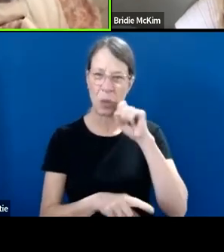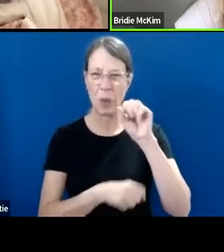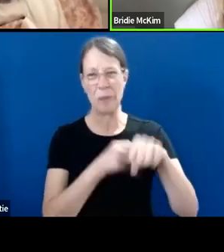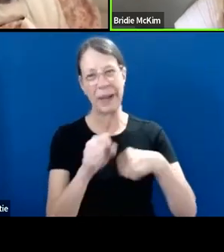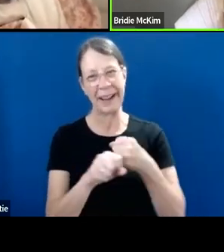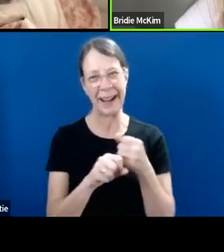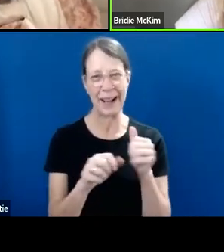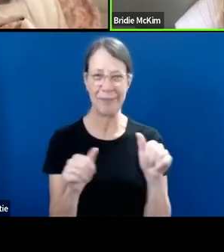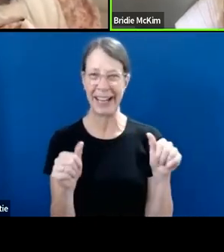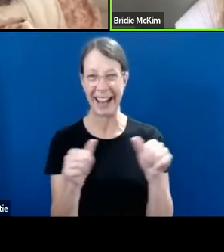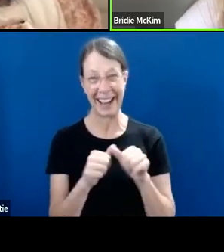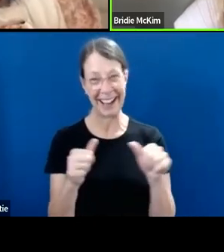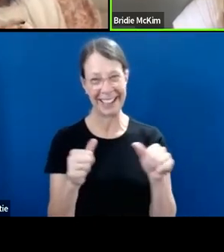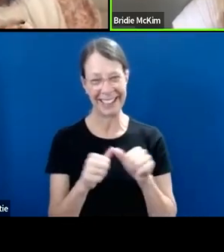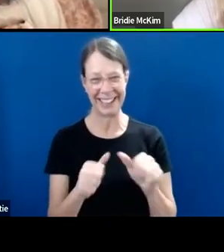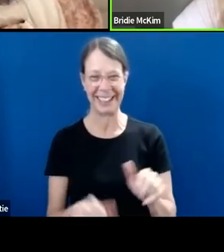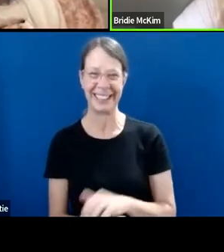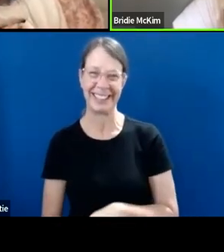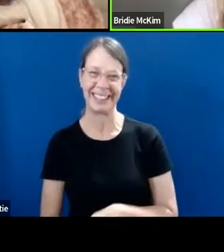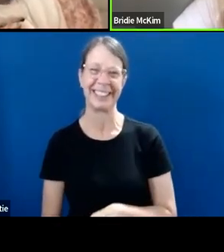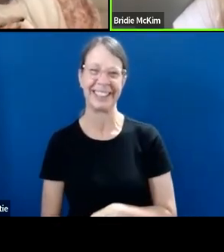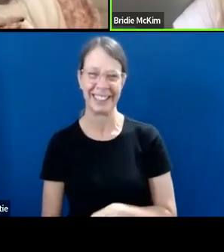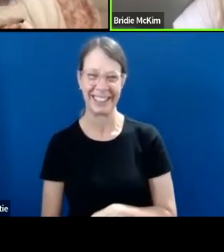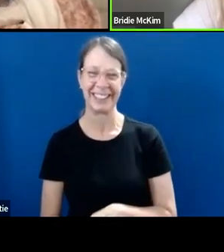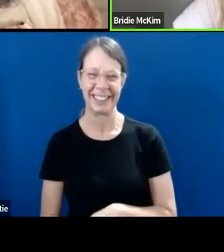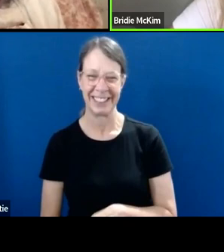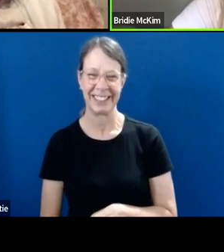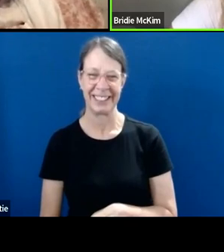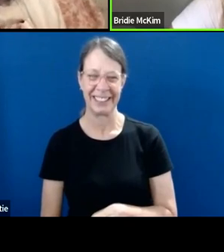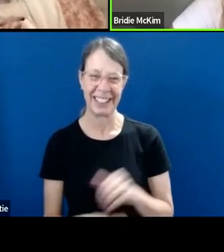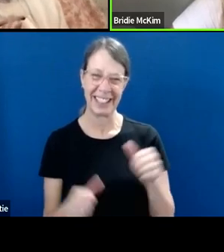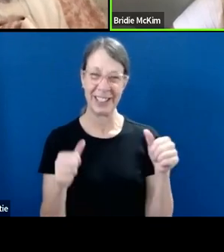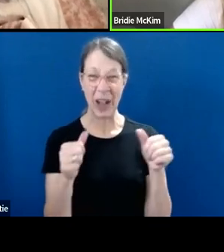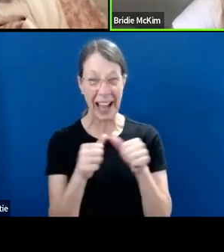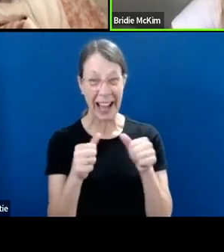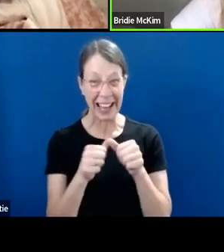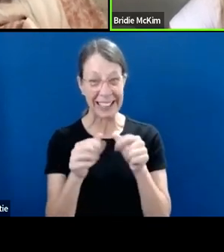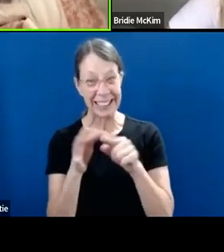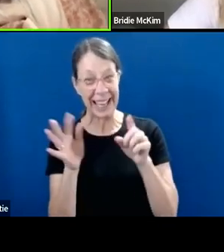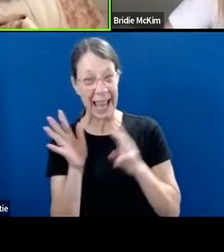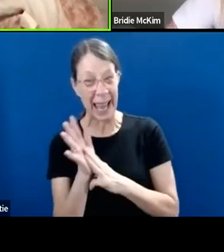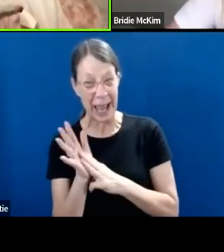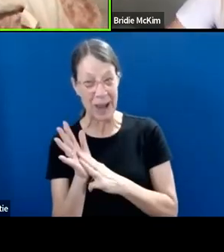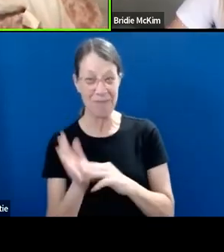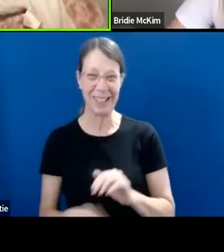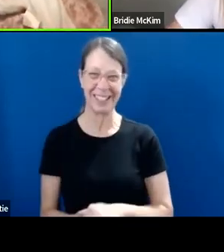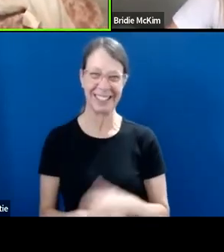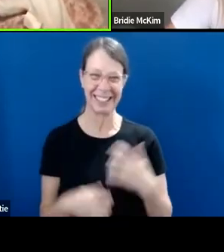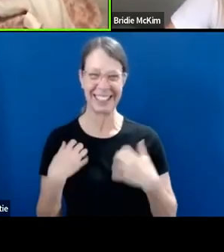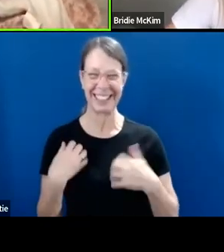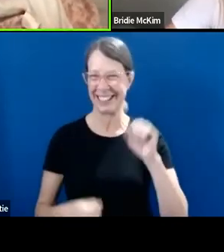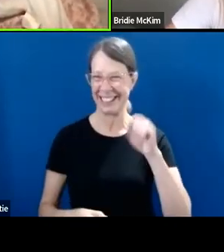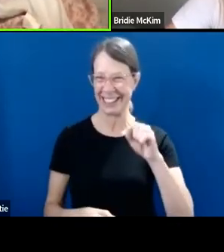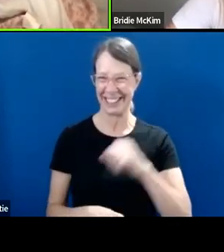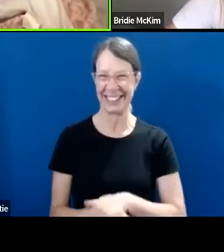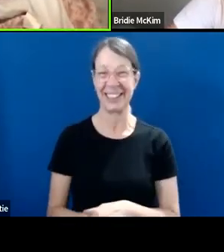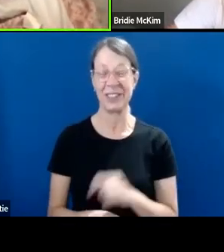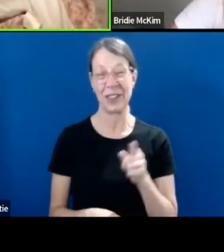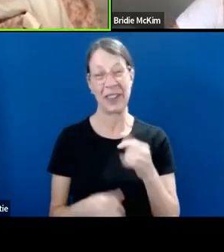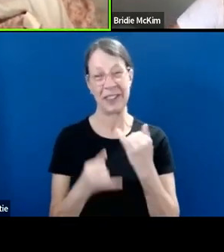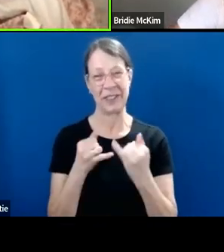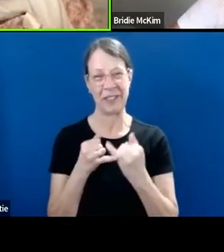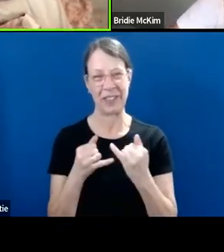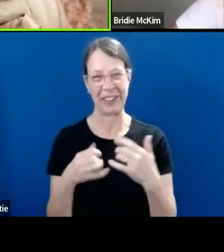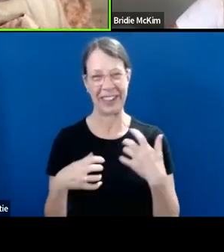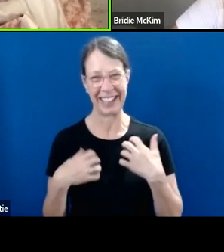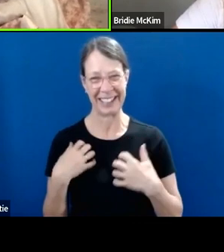so that's you're Auntie M. That's exciting. Yes, I'm Auntie M. So that's pretty exciting as